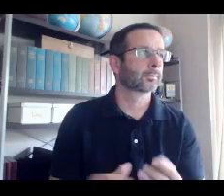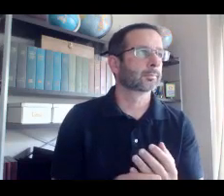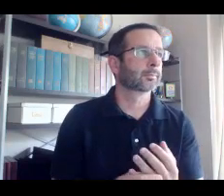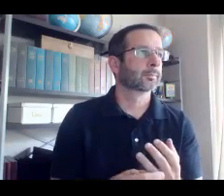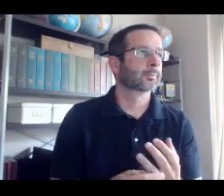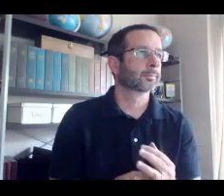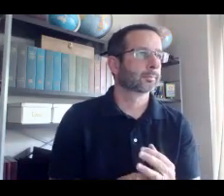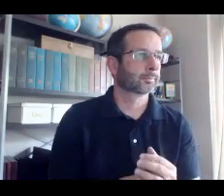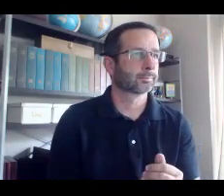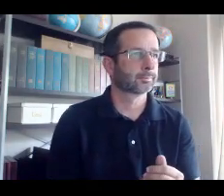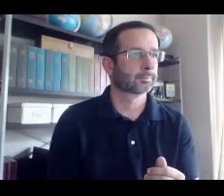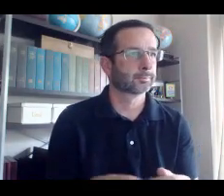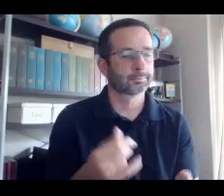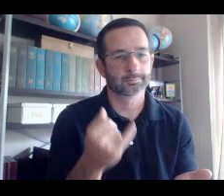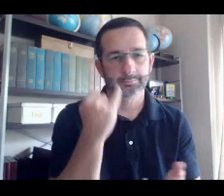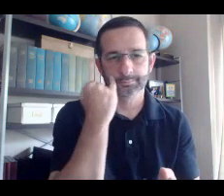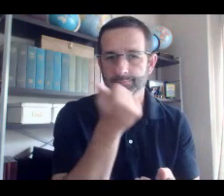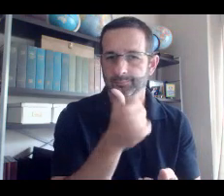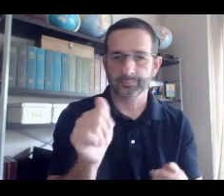portal.